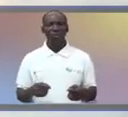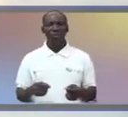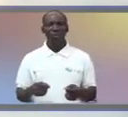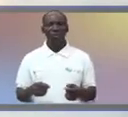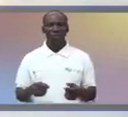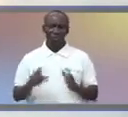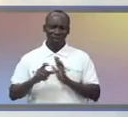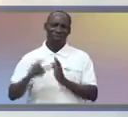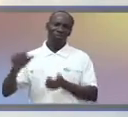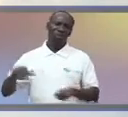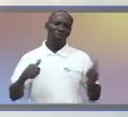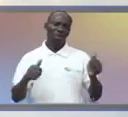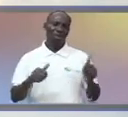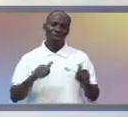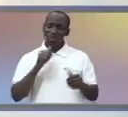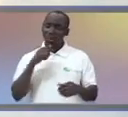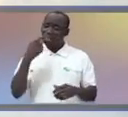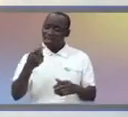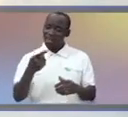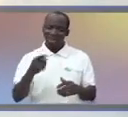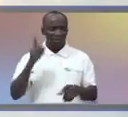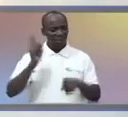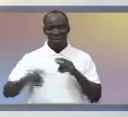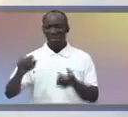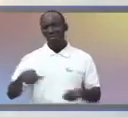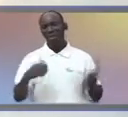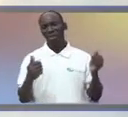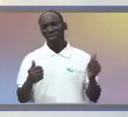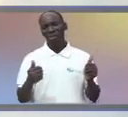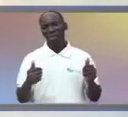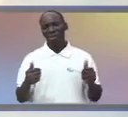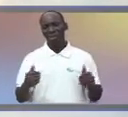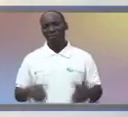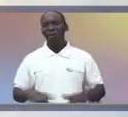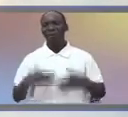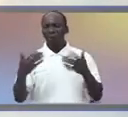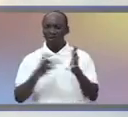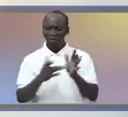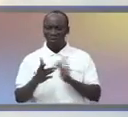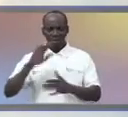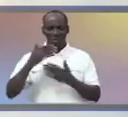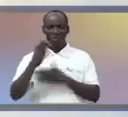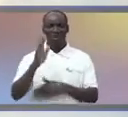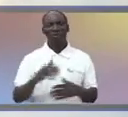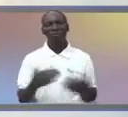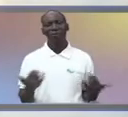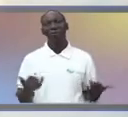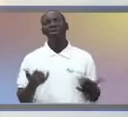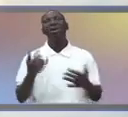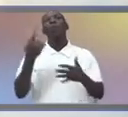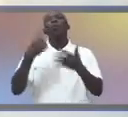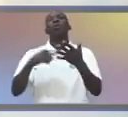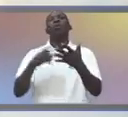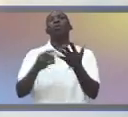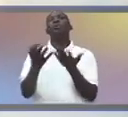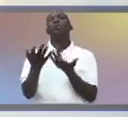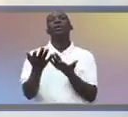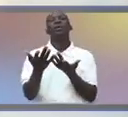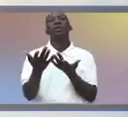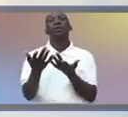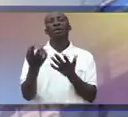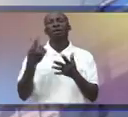bɔ ɛntumi mma enti me nua dɔfo deɛ na wɔretwɛn me nua dɔfo deɛ bɛɛ na wɔredwene ho